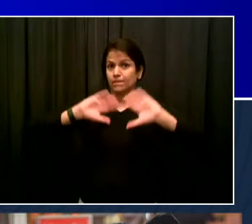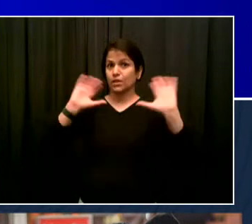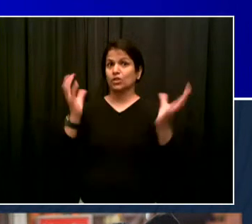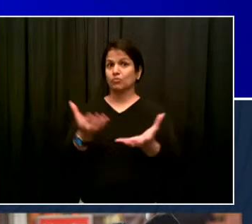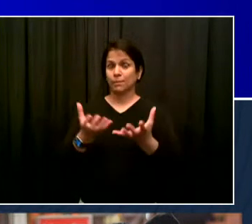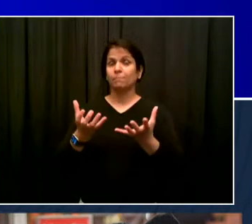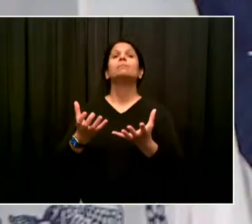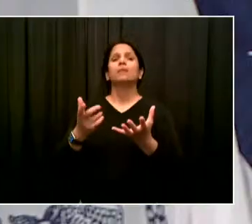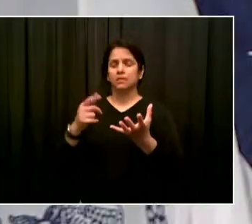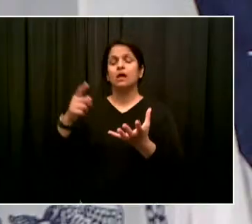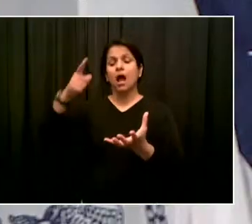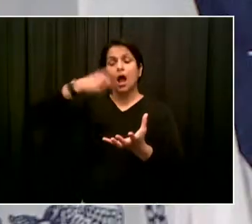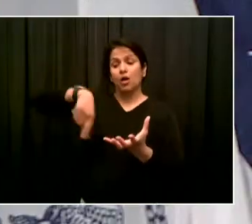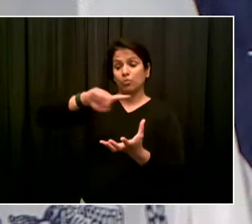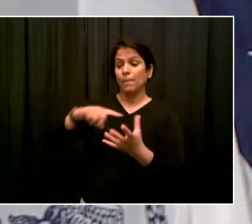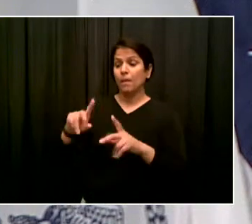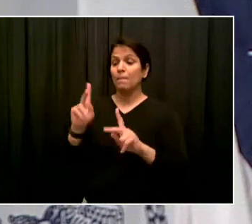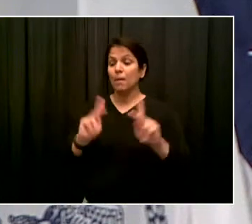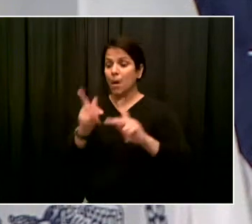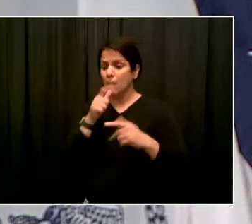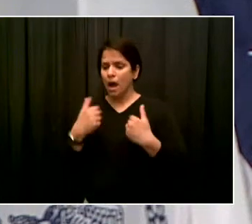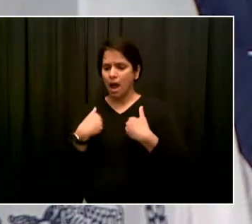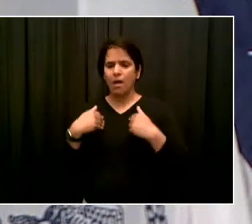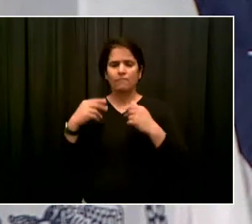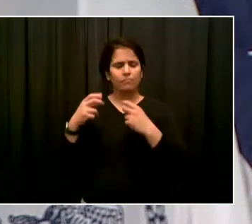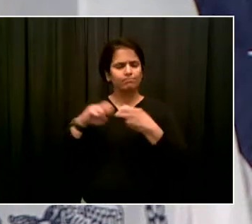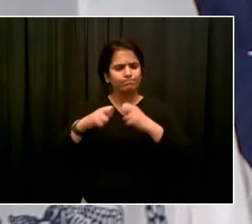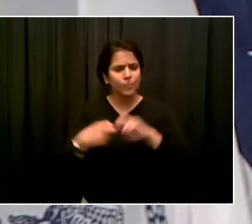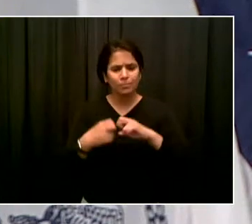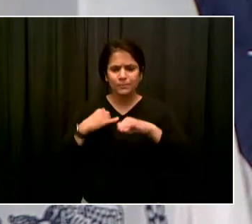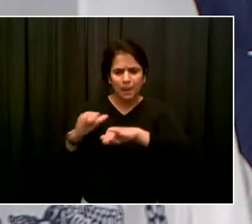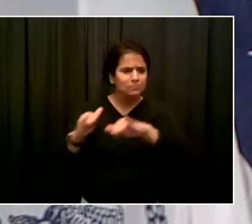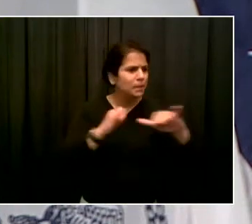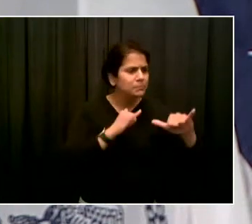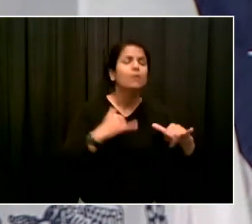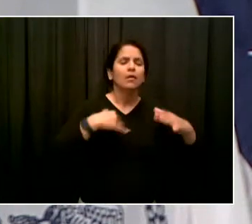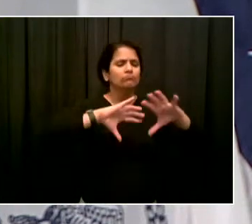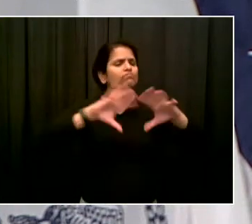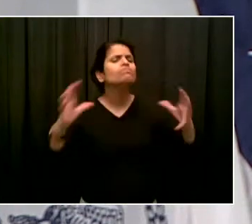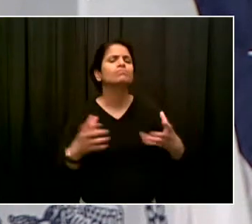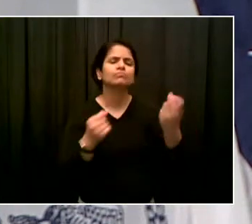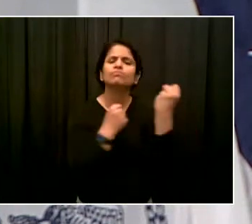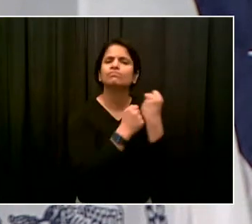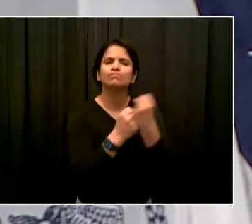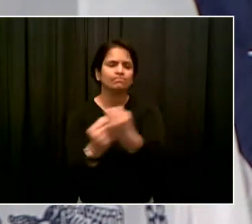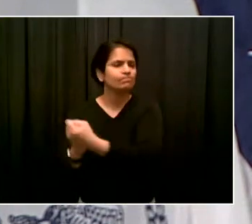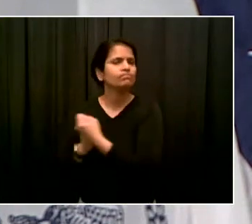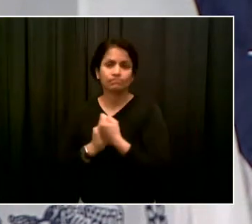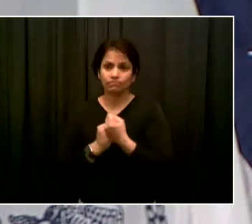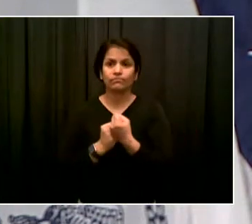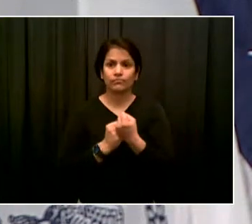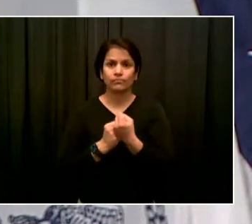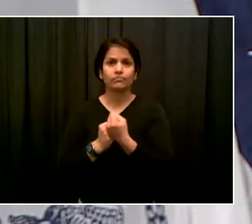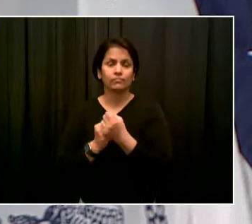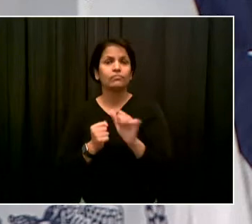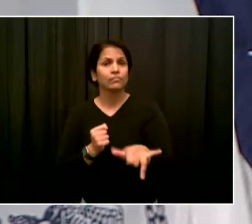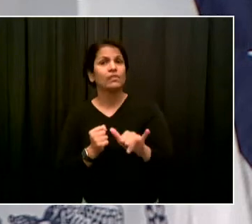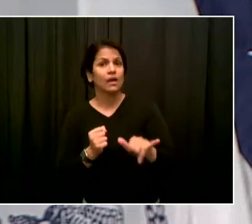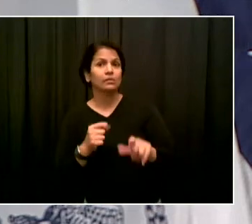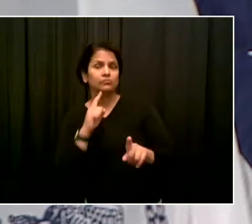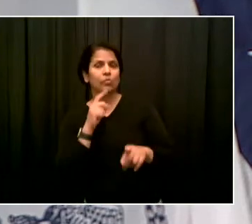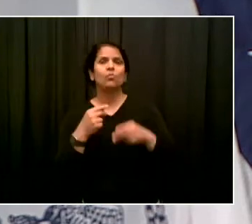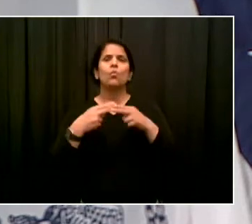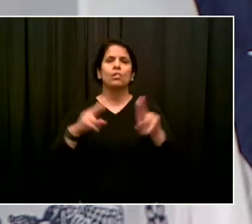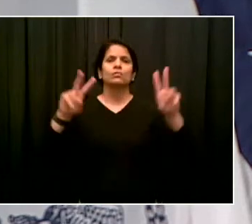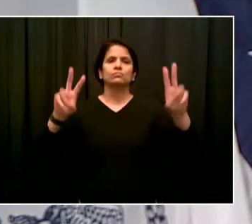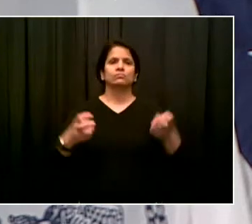challenges, with the professionals who are there to help them, and they can have an ongoing presence and know there's always a place to turn. We're building